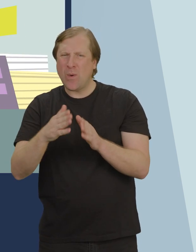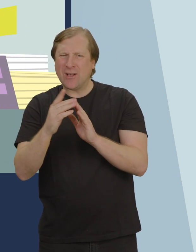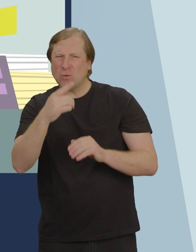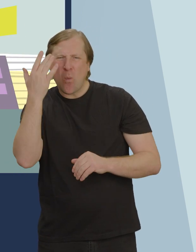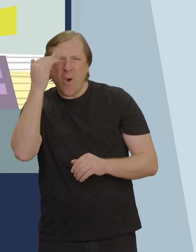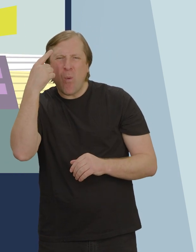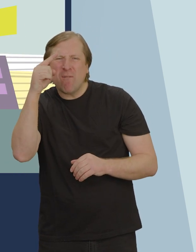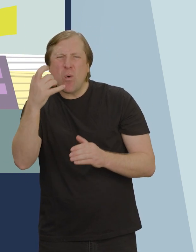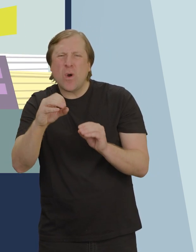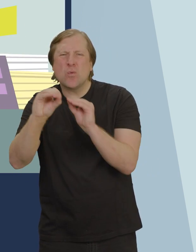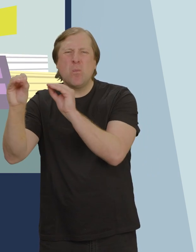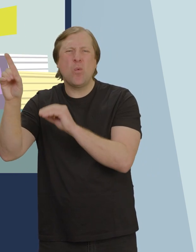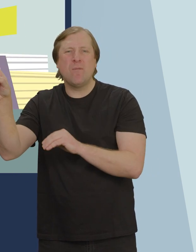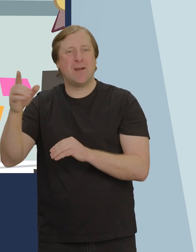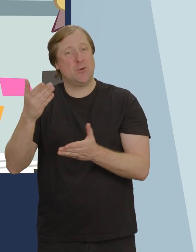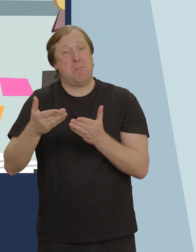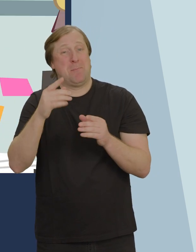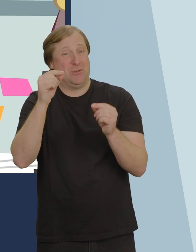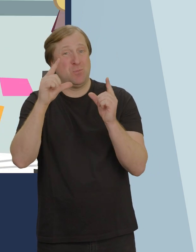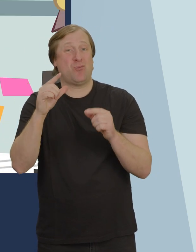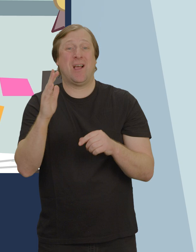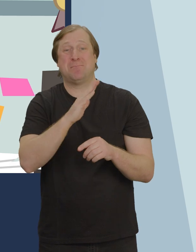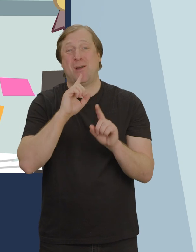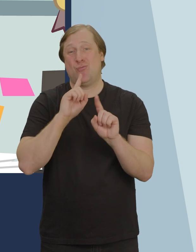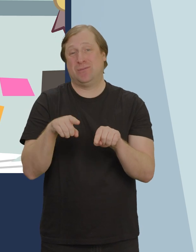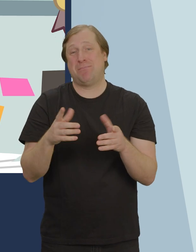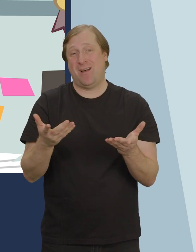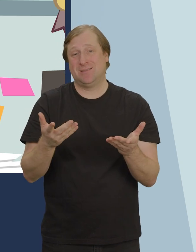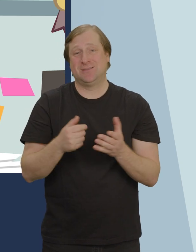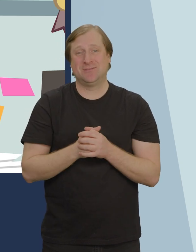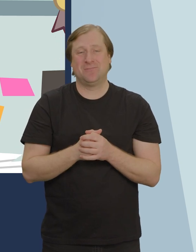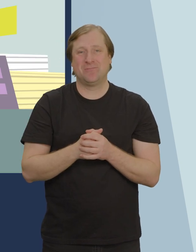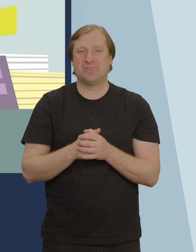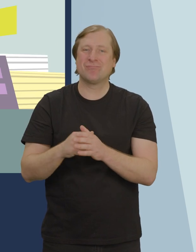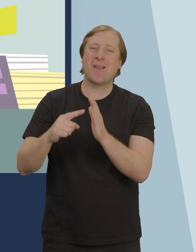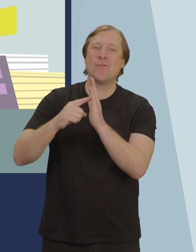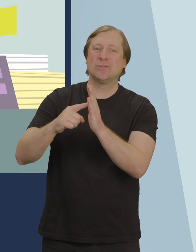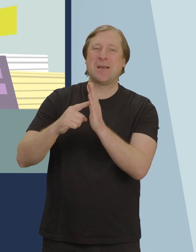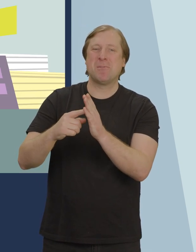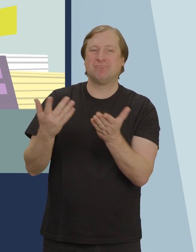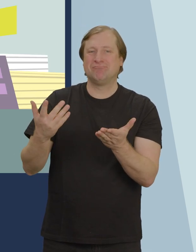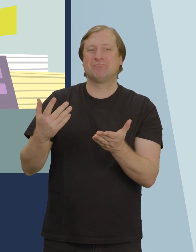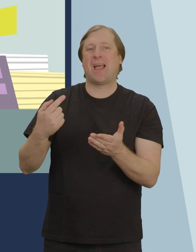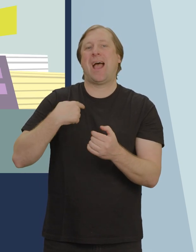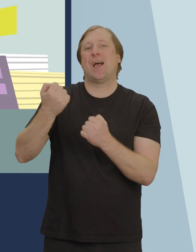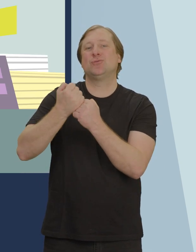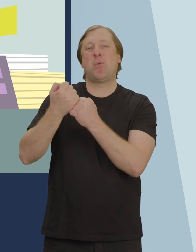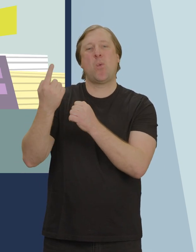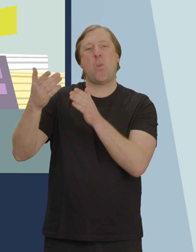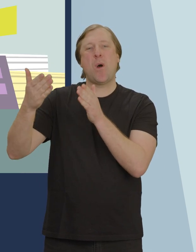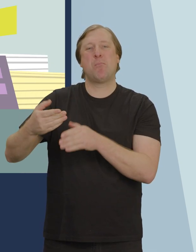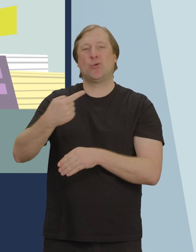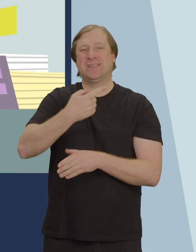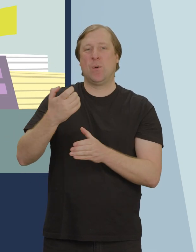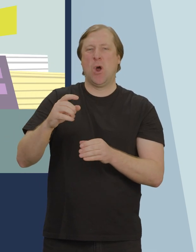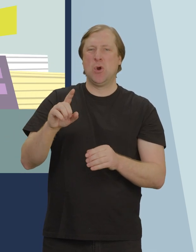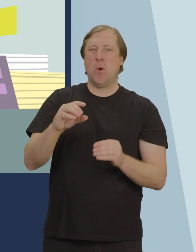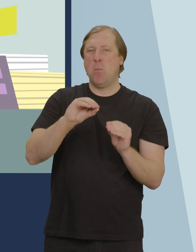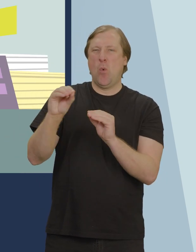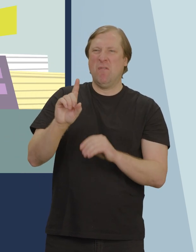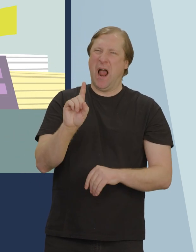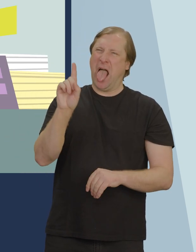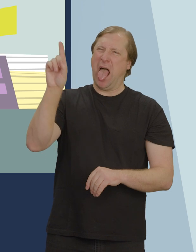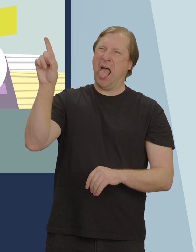why do you want to move away, I bet you'd be surprised by her answers. For example, I once supported a person who wanted to